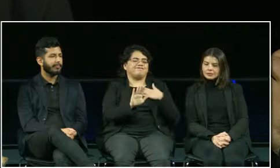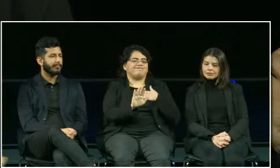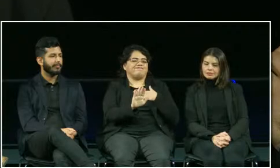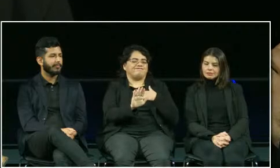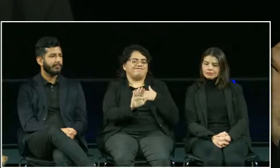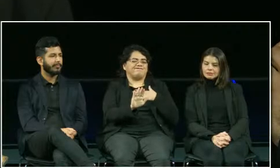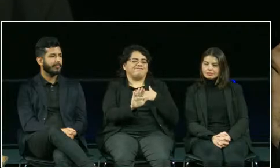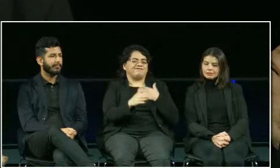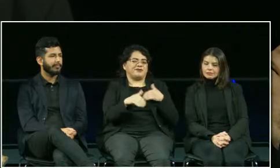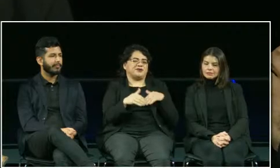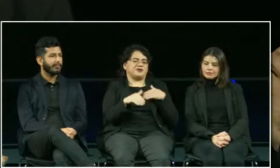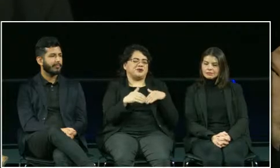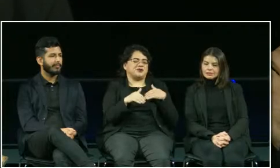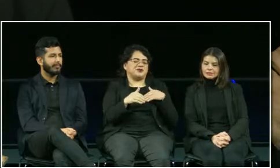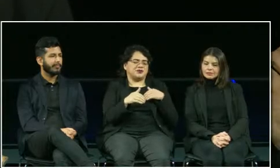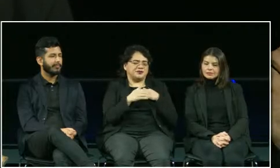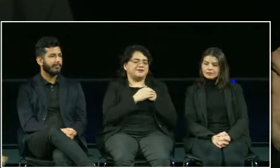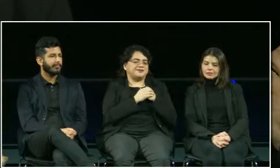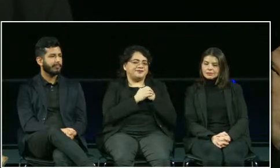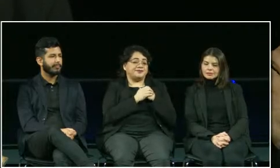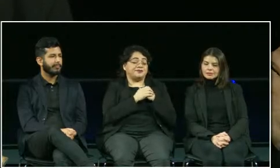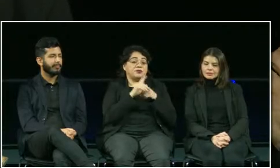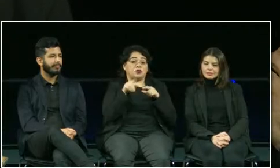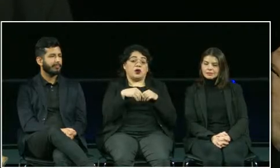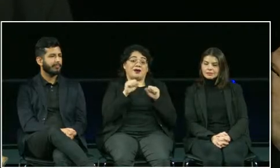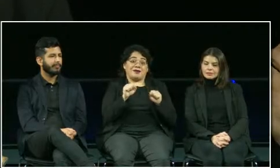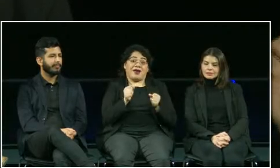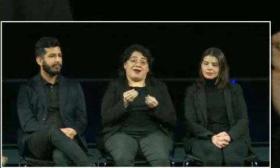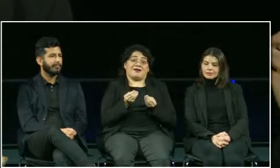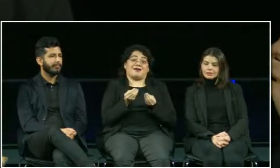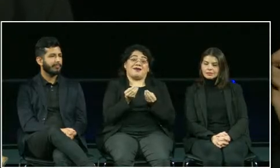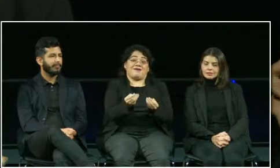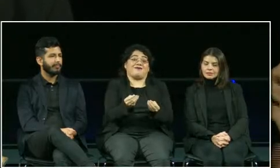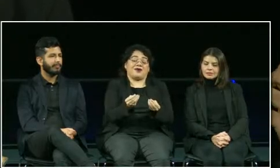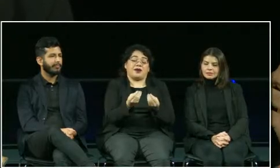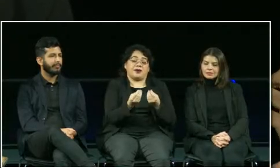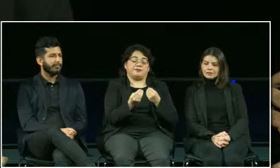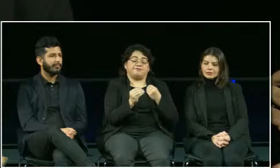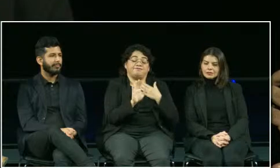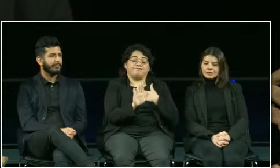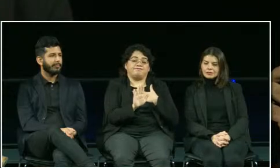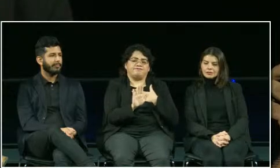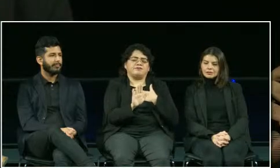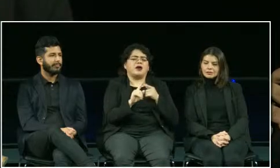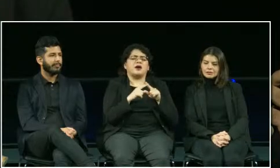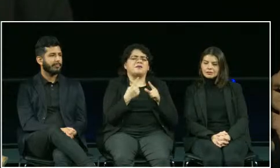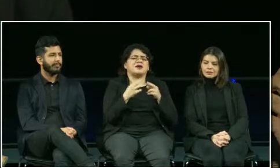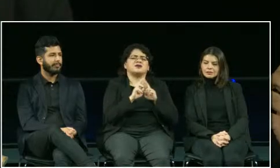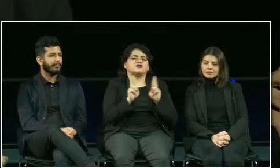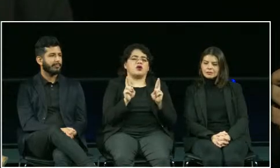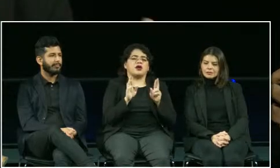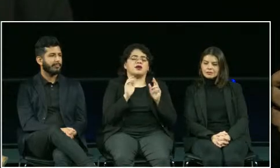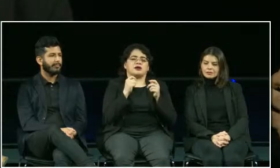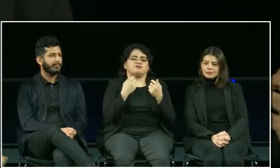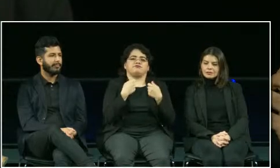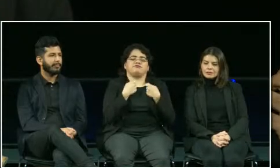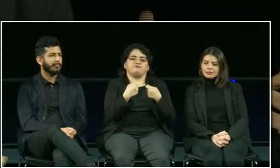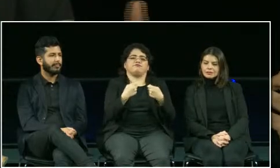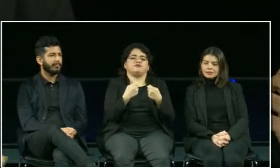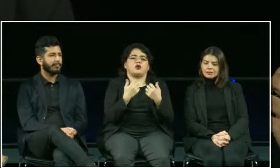character. And when you give this empathy, then you have the audience already. And then you have to